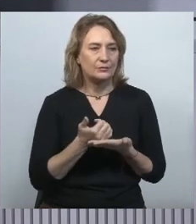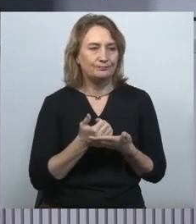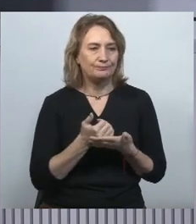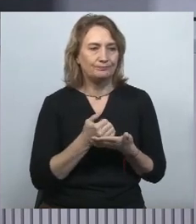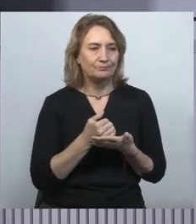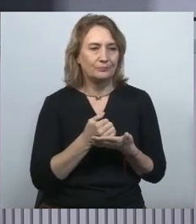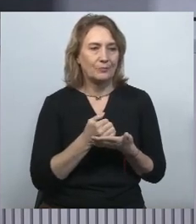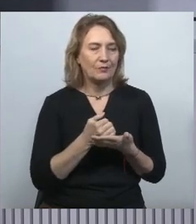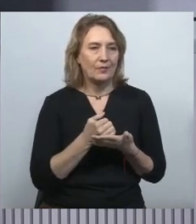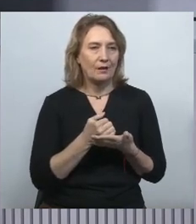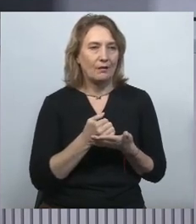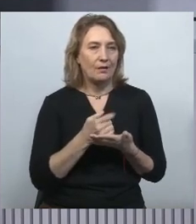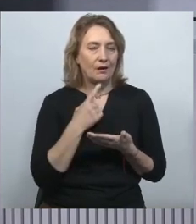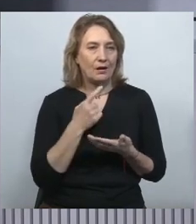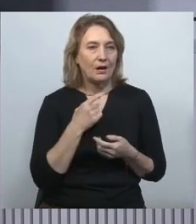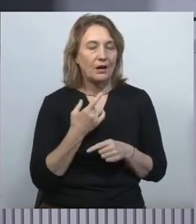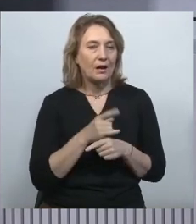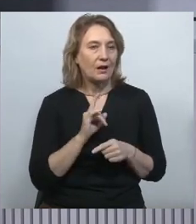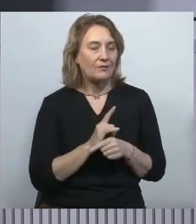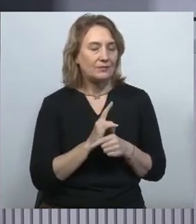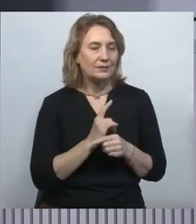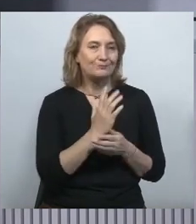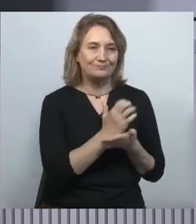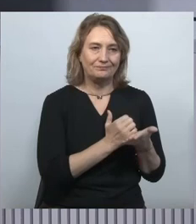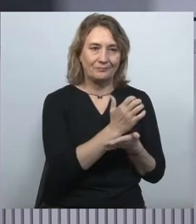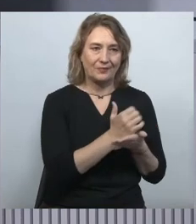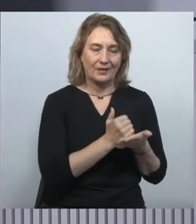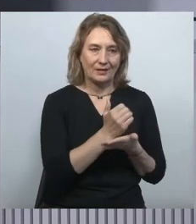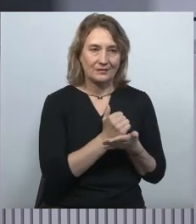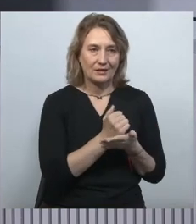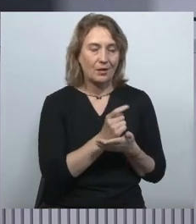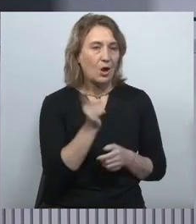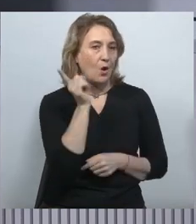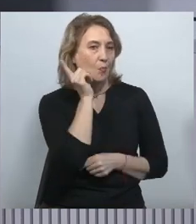We collect, you know, cats in mobile apps,